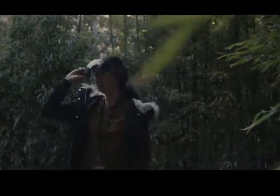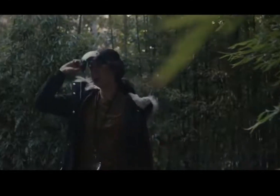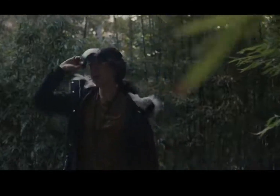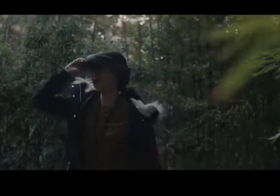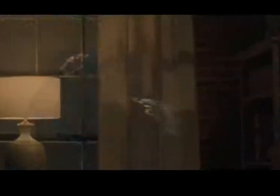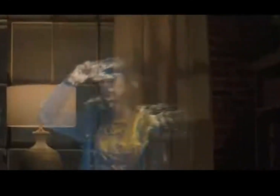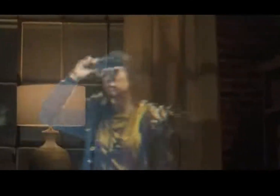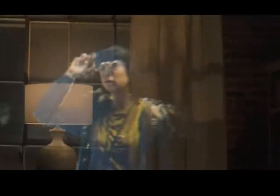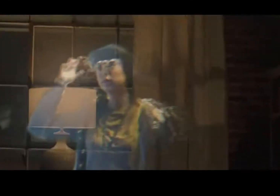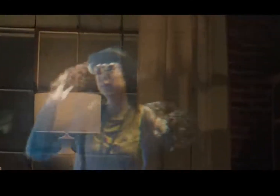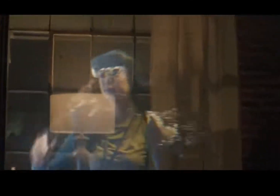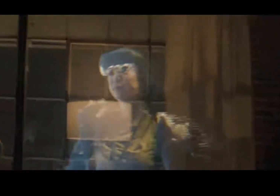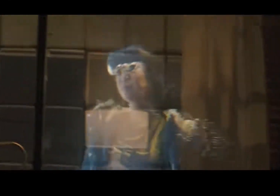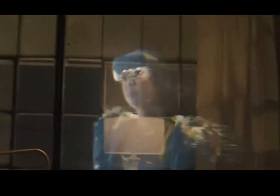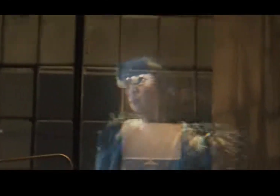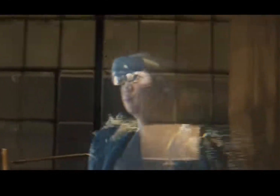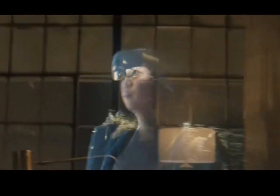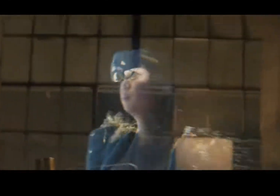So this net.